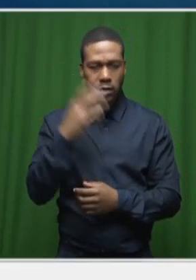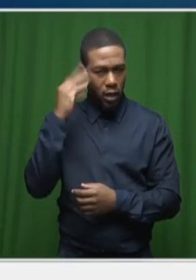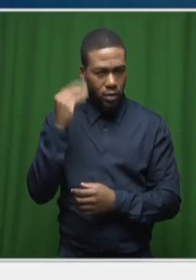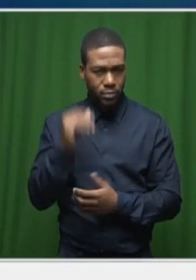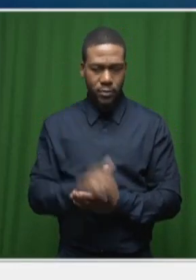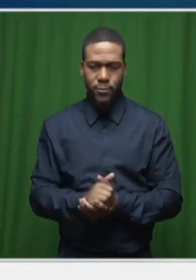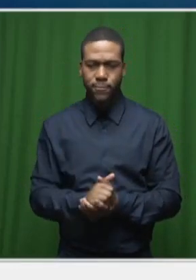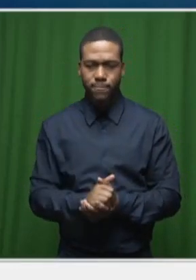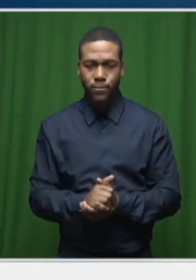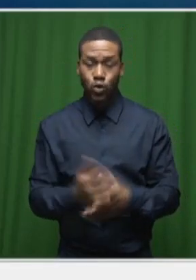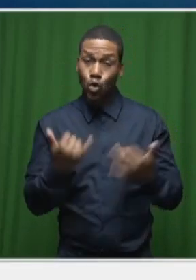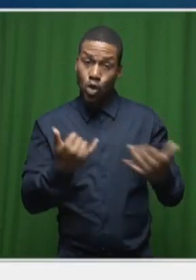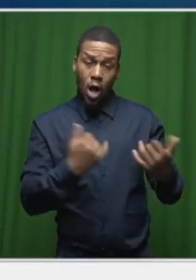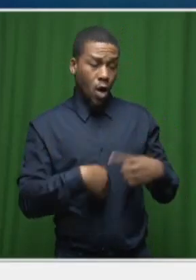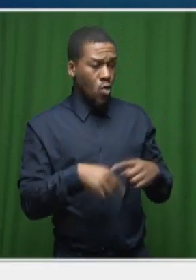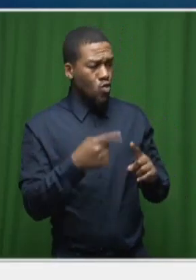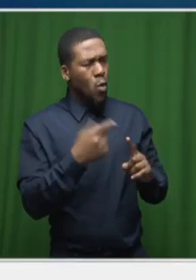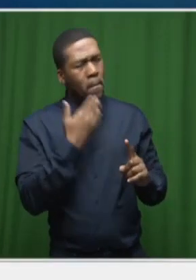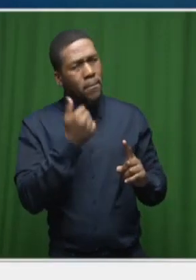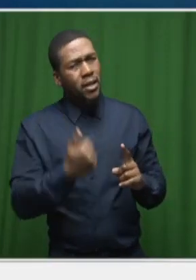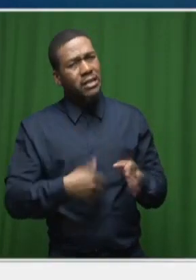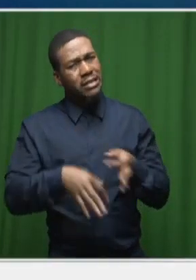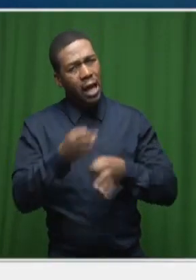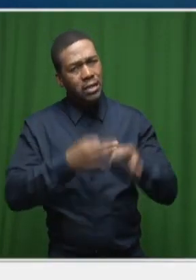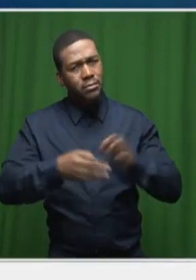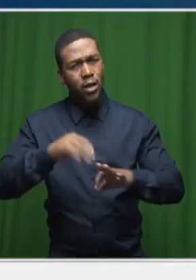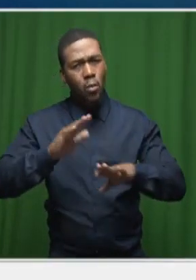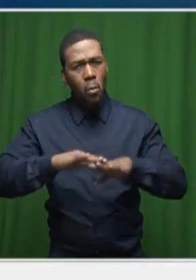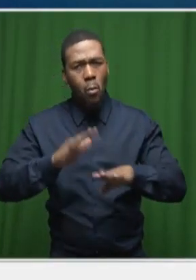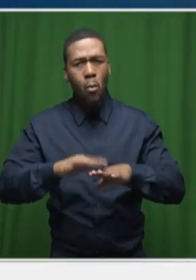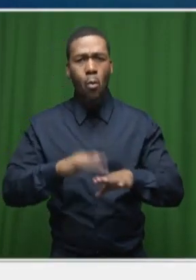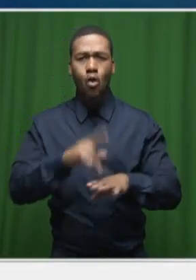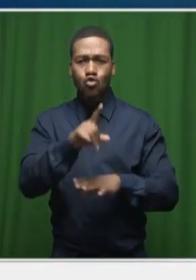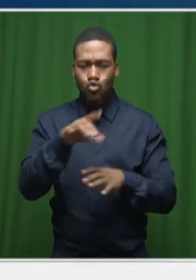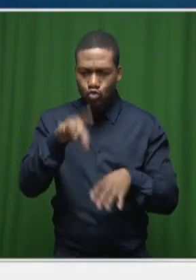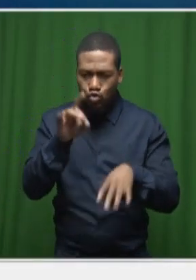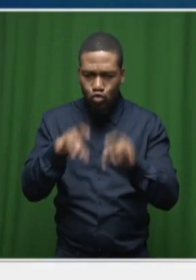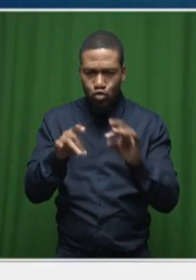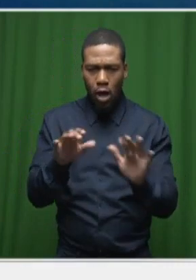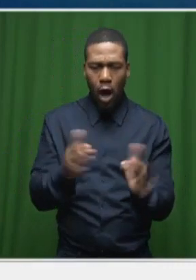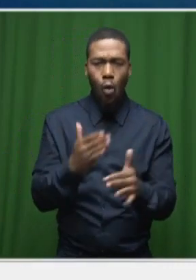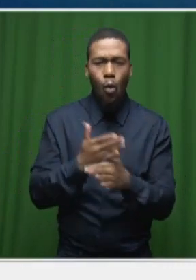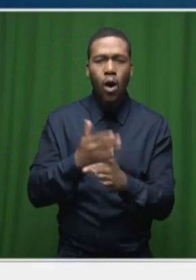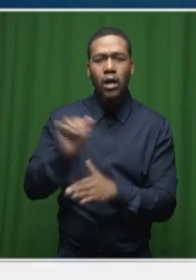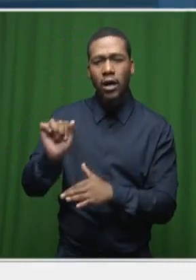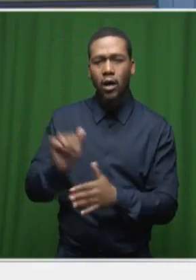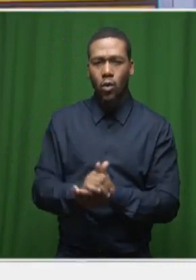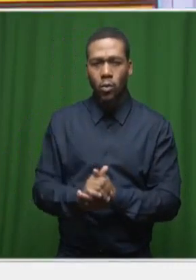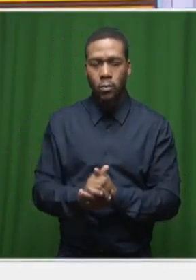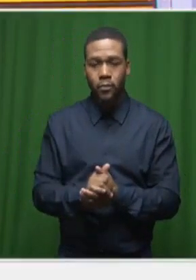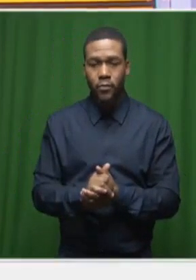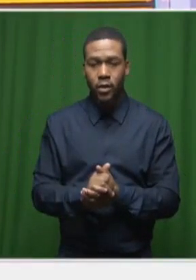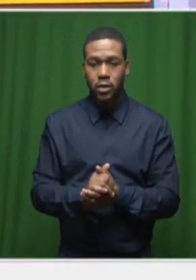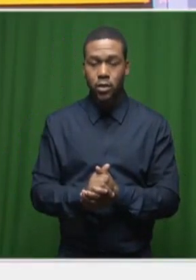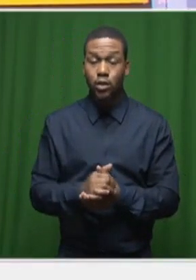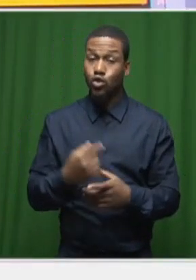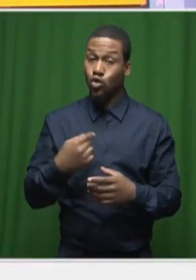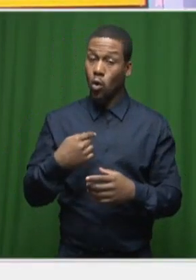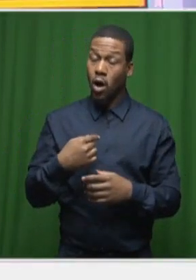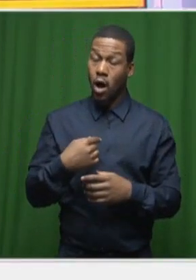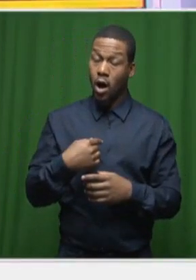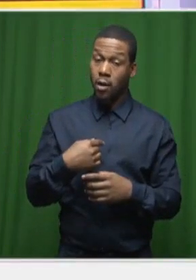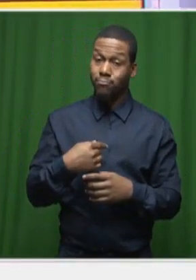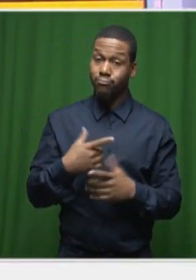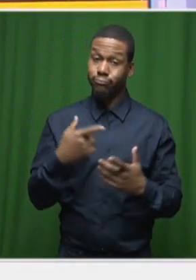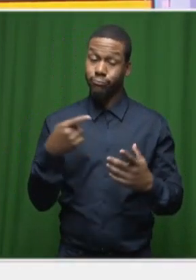give us more insight into your curatorial process for this exhibition. Blessing Ngobeni Art Prize